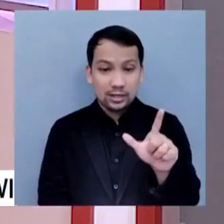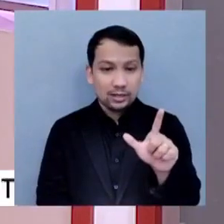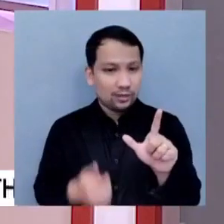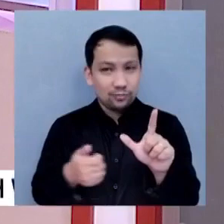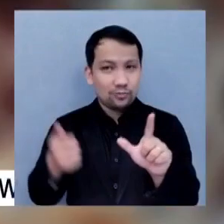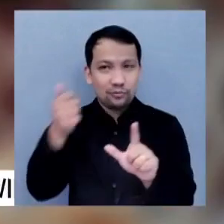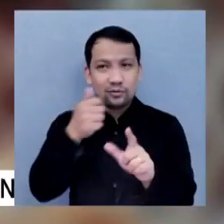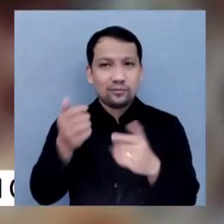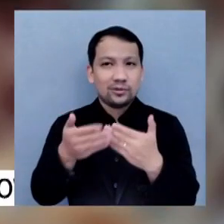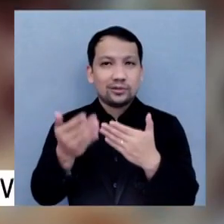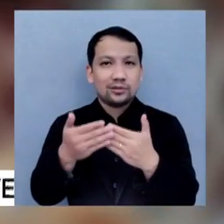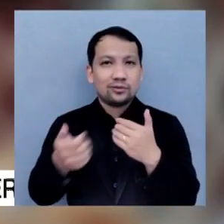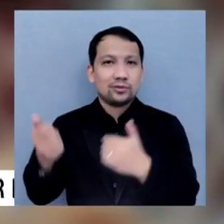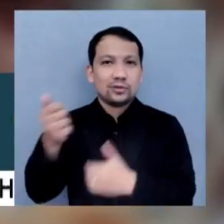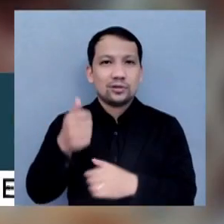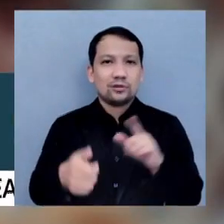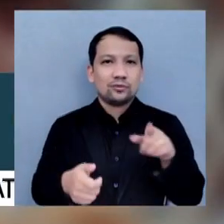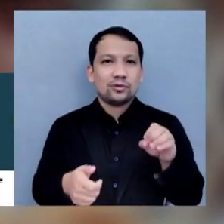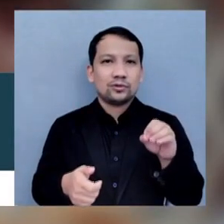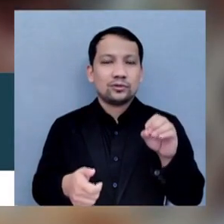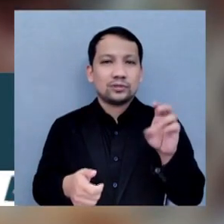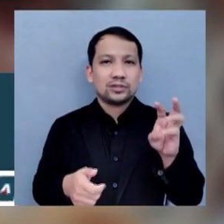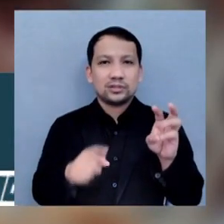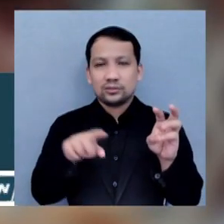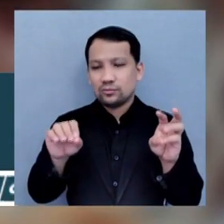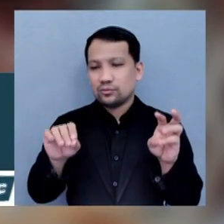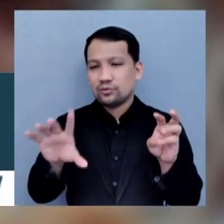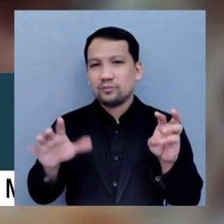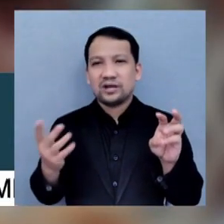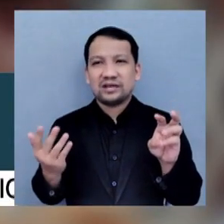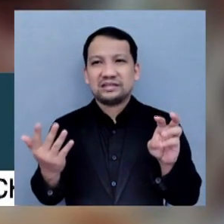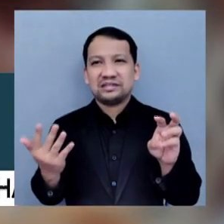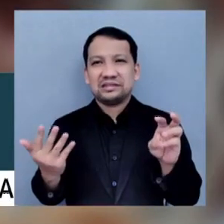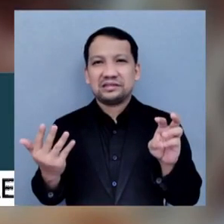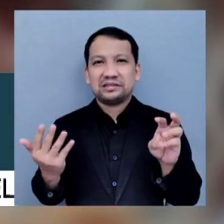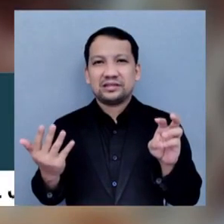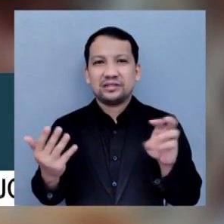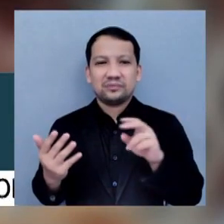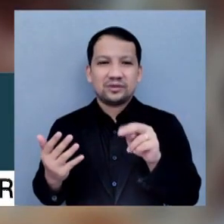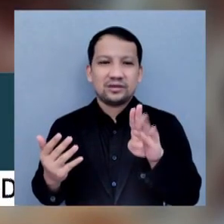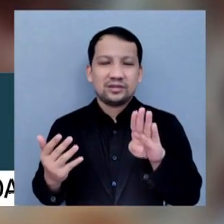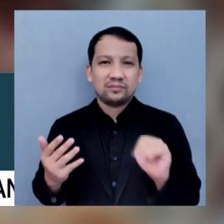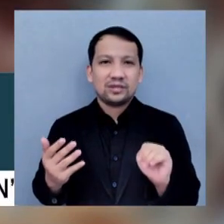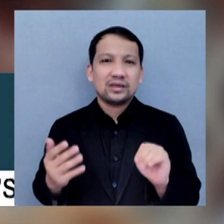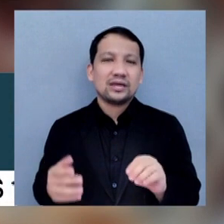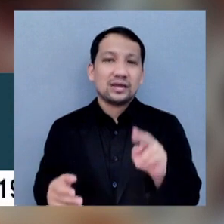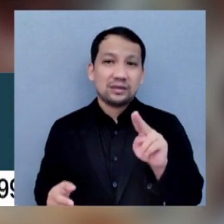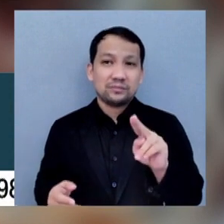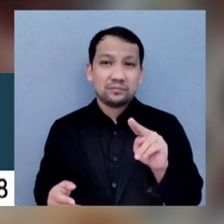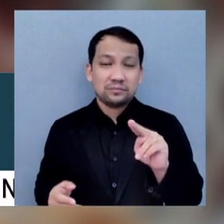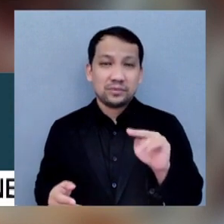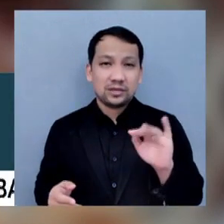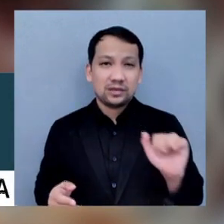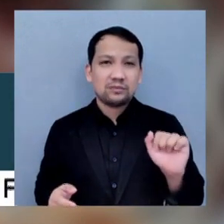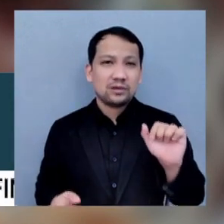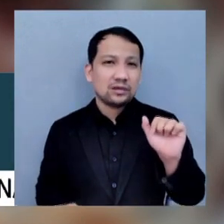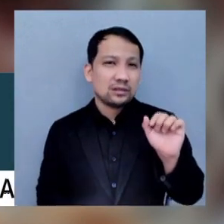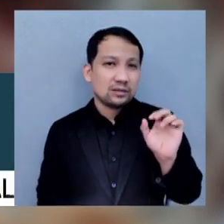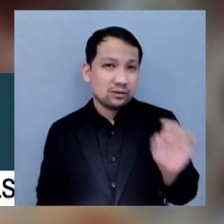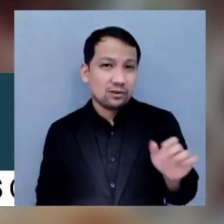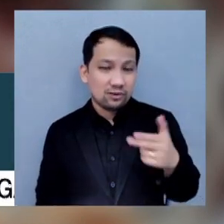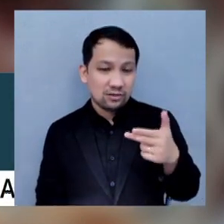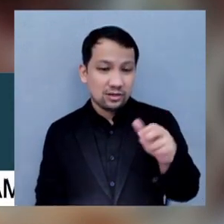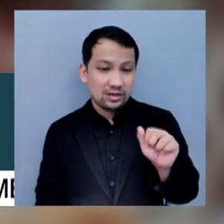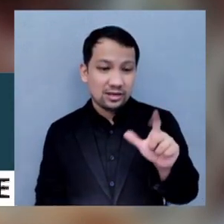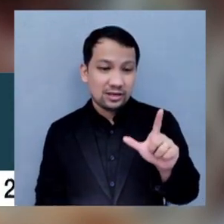easy 116-105 victory against the Miami Heat in their NBA play-in showdown. Seven Hawks scored in double